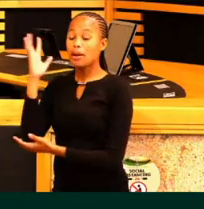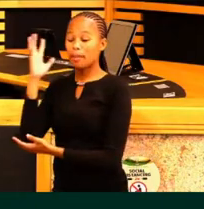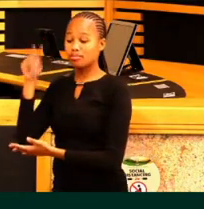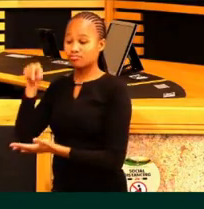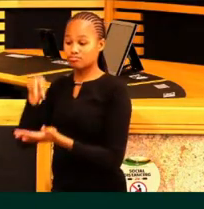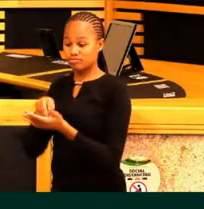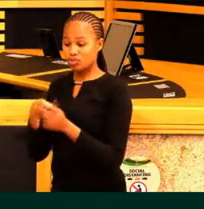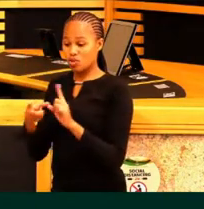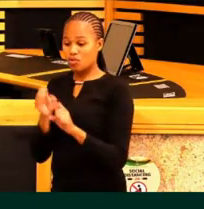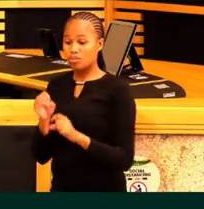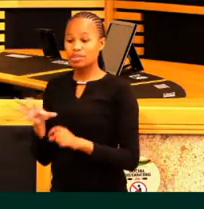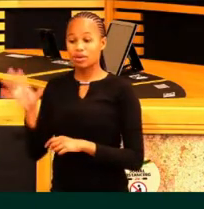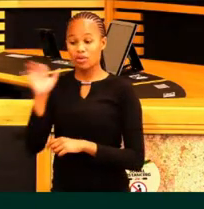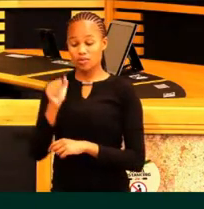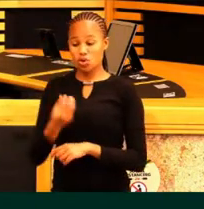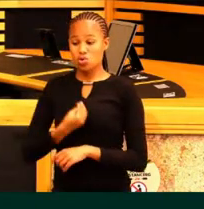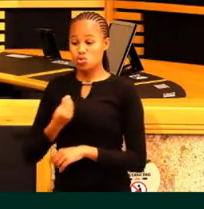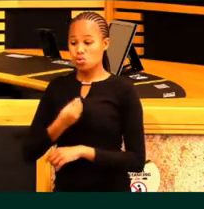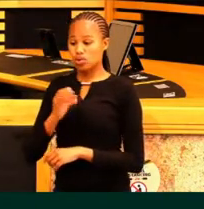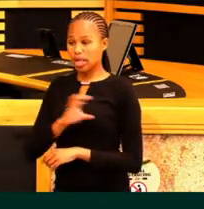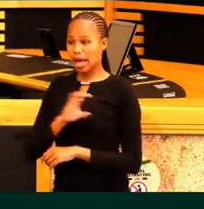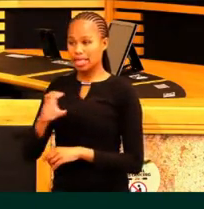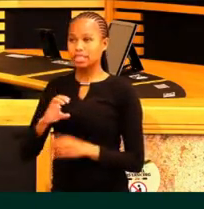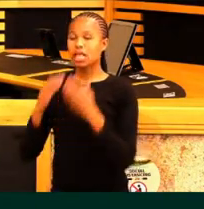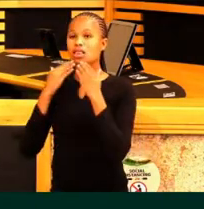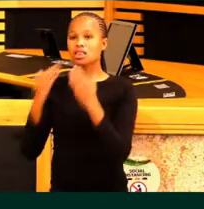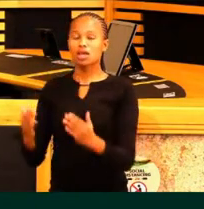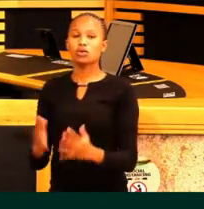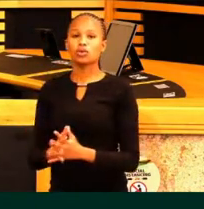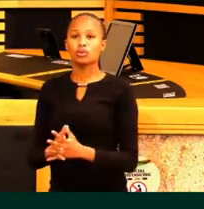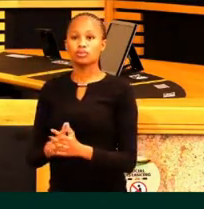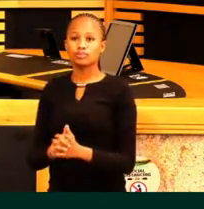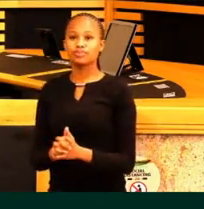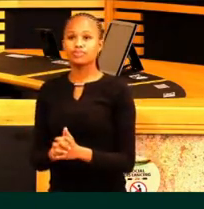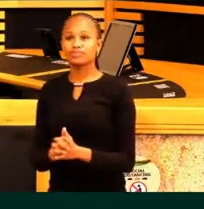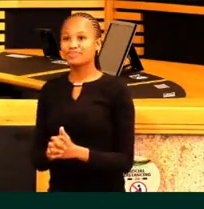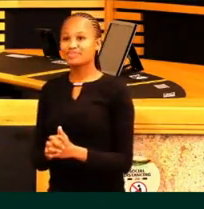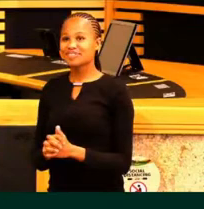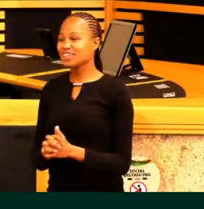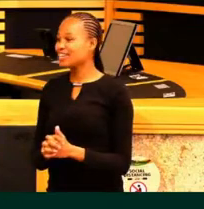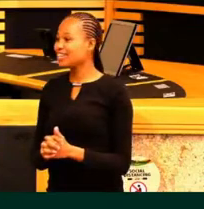South African youth Council thank you thank you